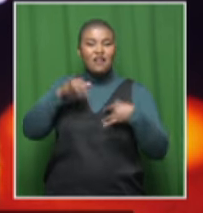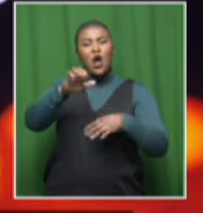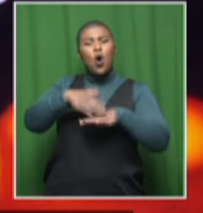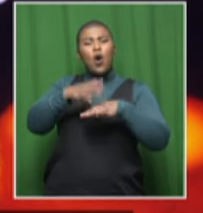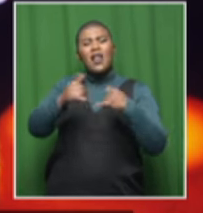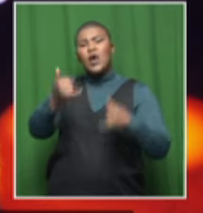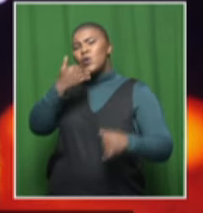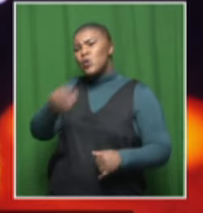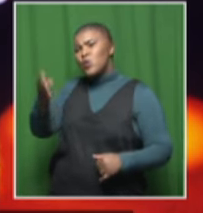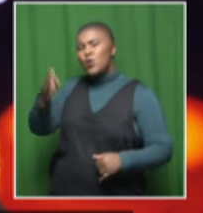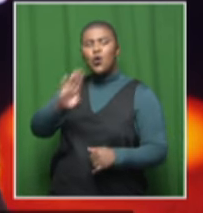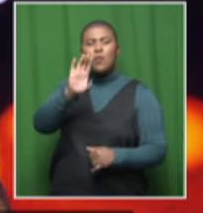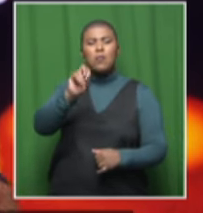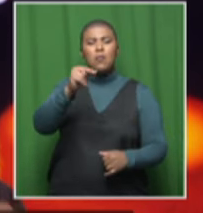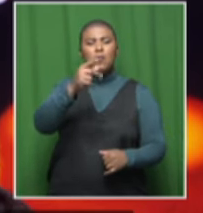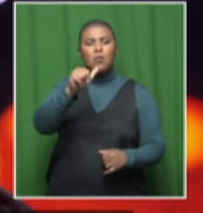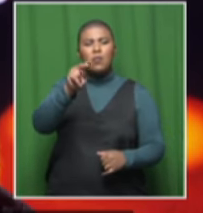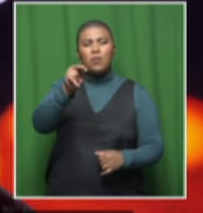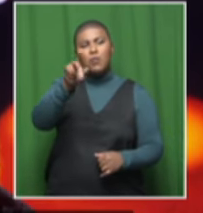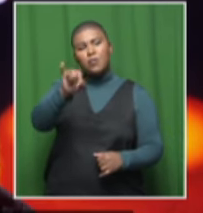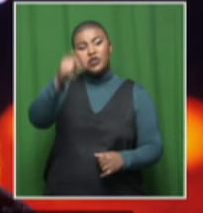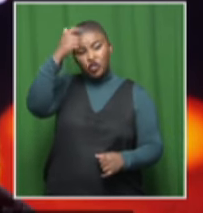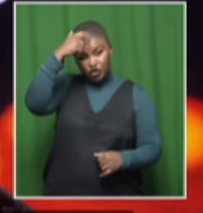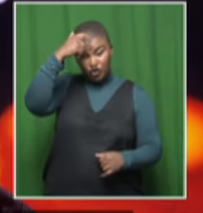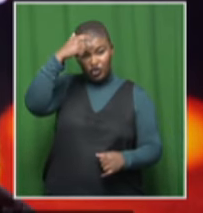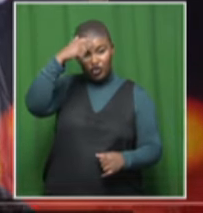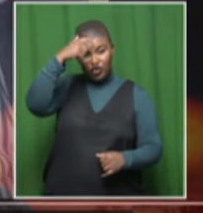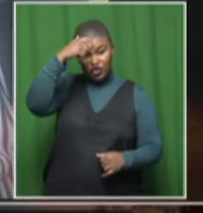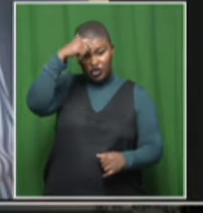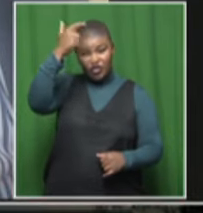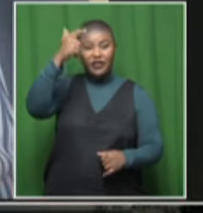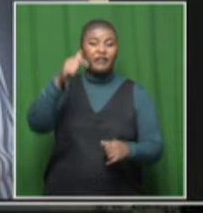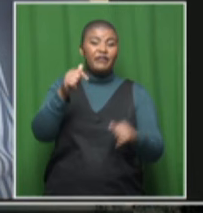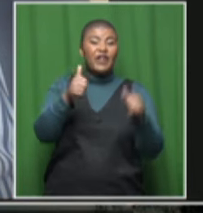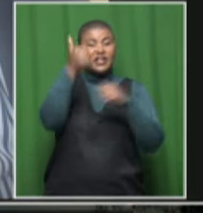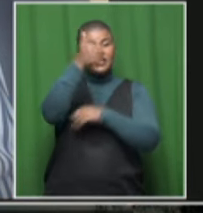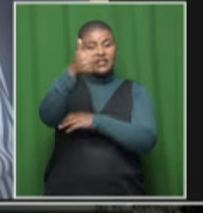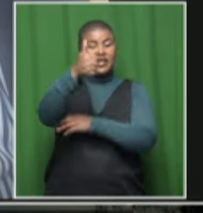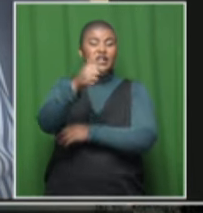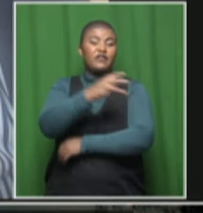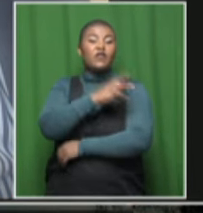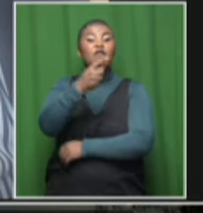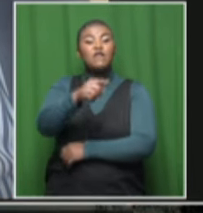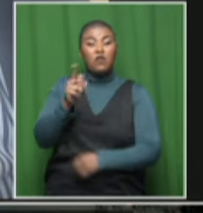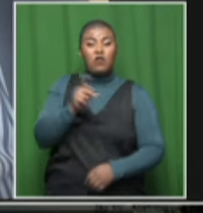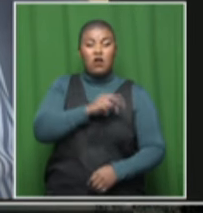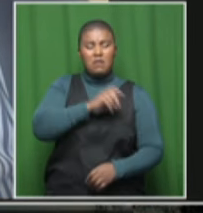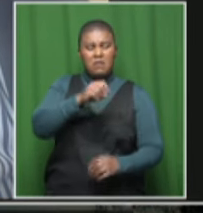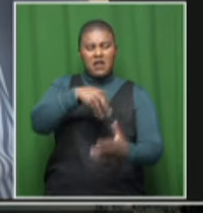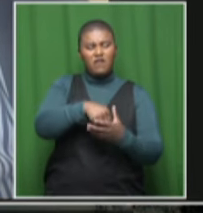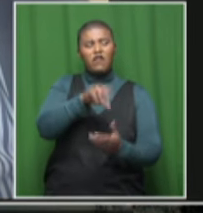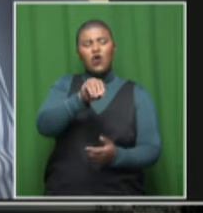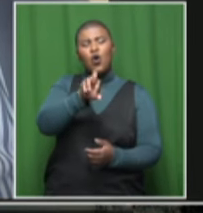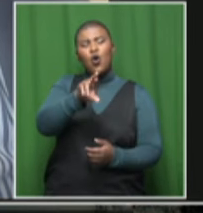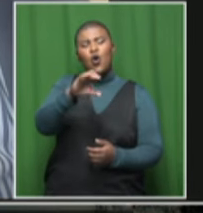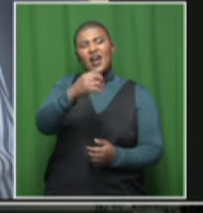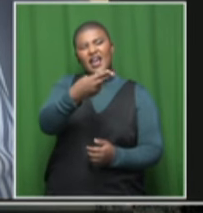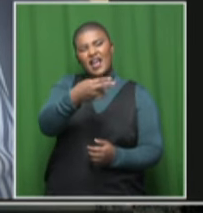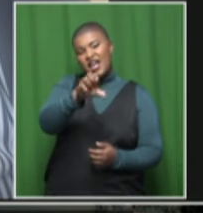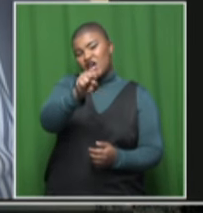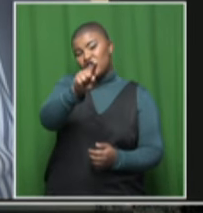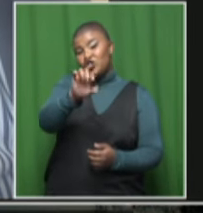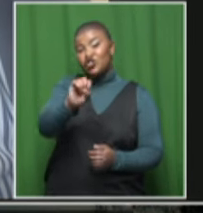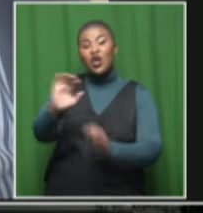virtually by Bongani Tembe, the Chief Executive Officer of the KwaZulu-Natal Philharmonic Orchestra. Sir, a very good morning to you. A